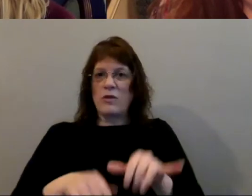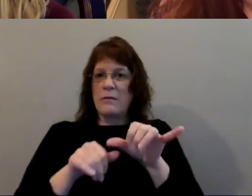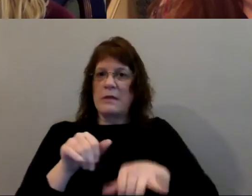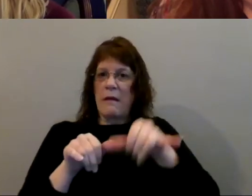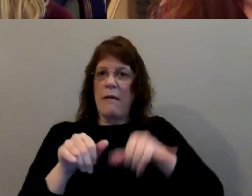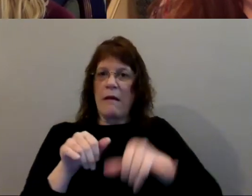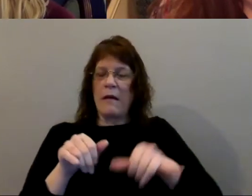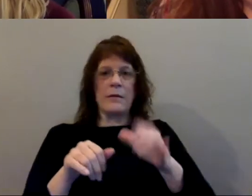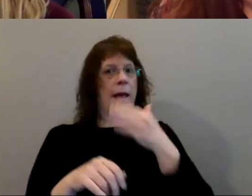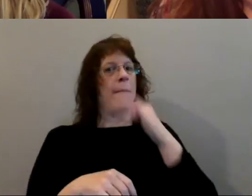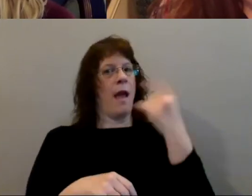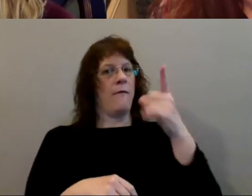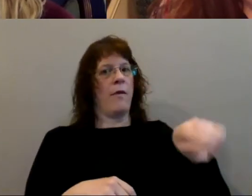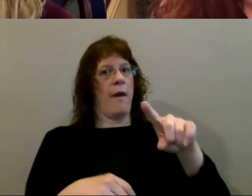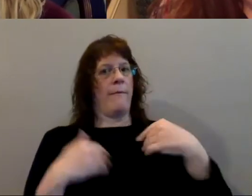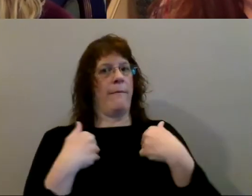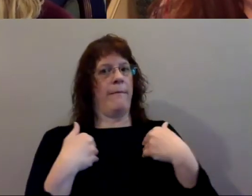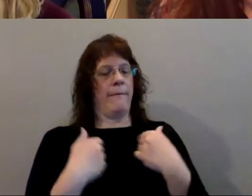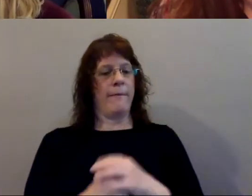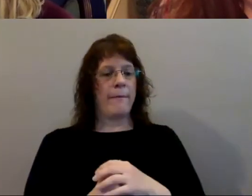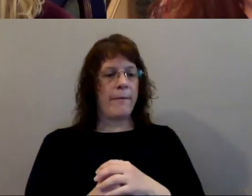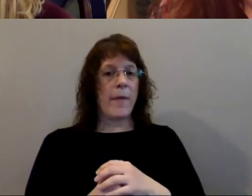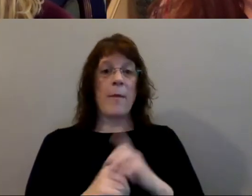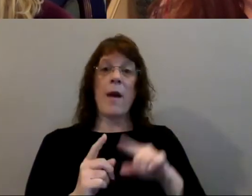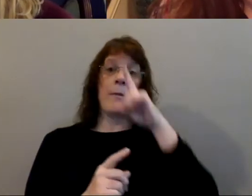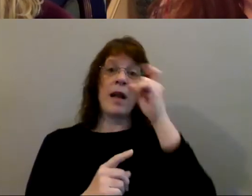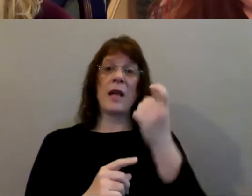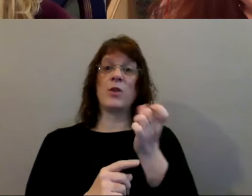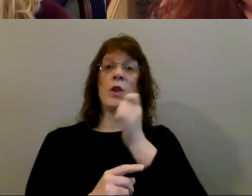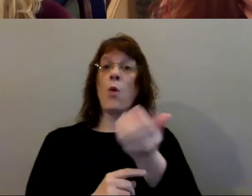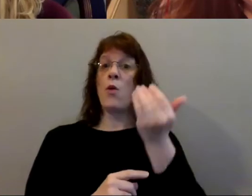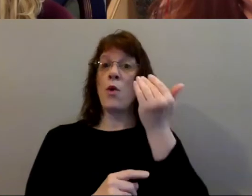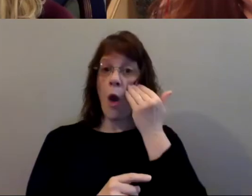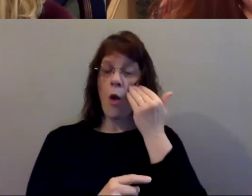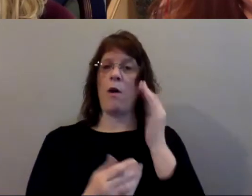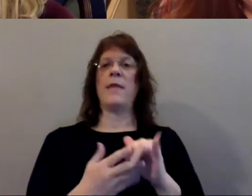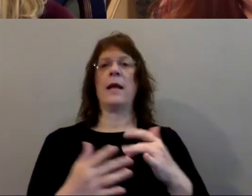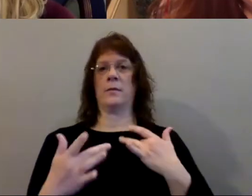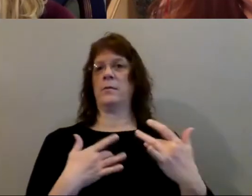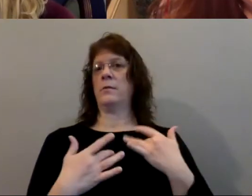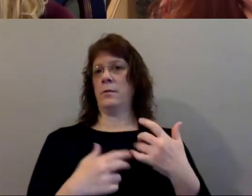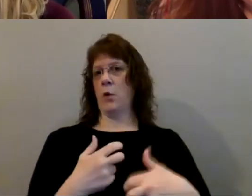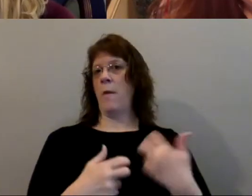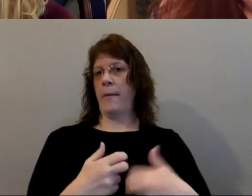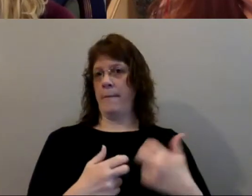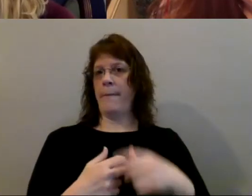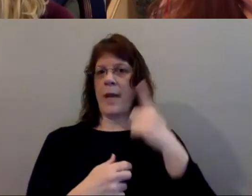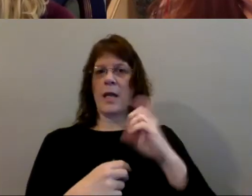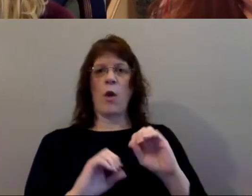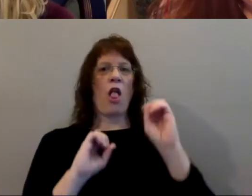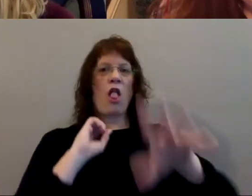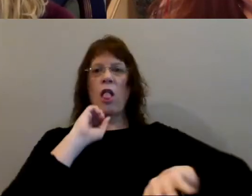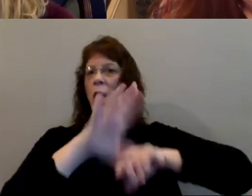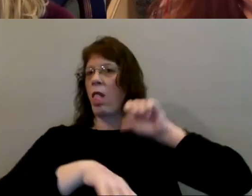And the other thing is, since we don't know, that's pretty concerning, right? Since we're putting just